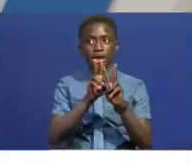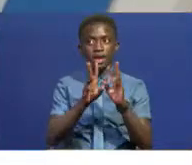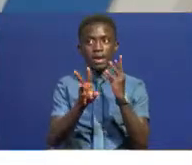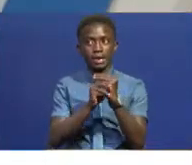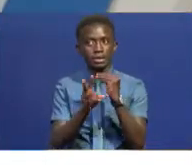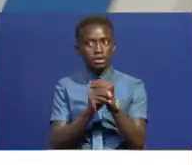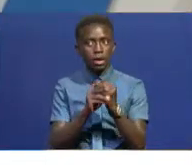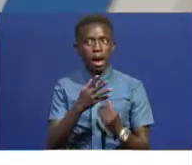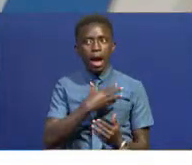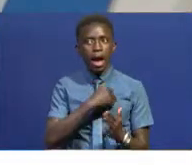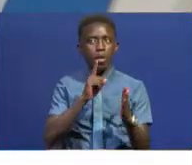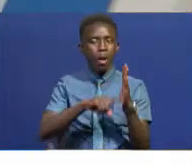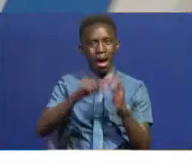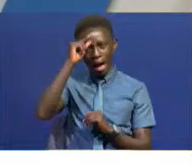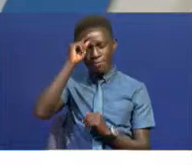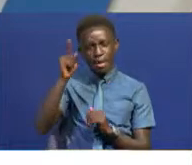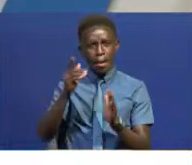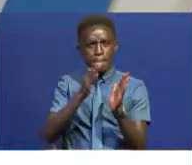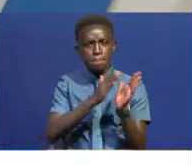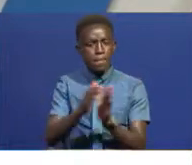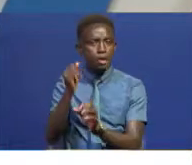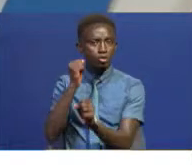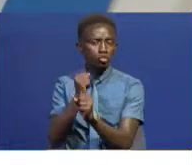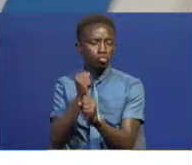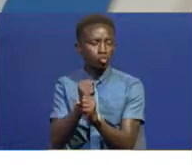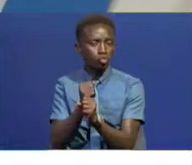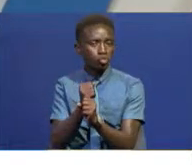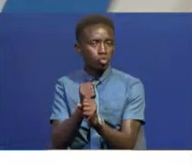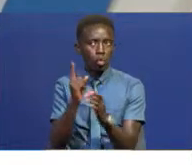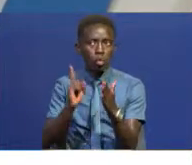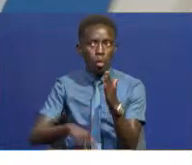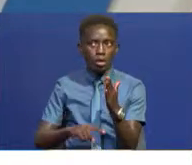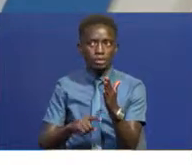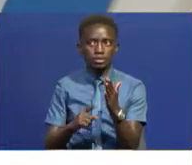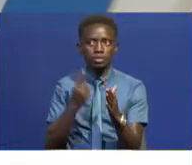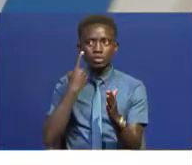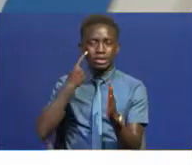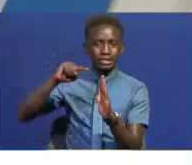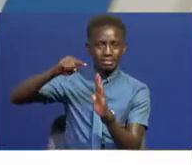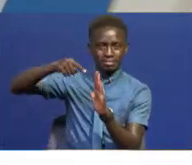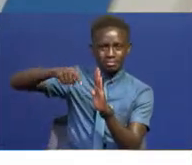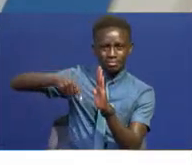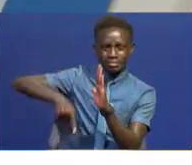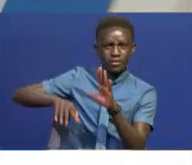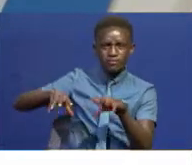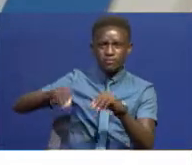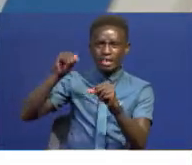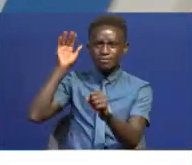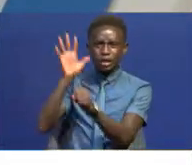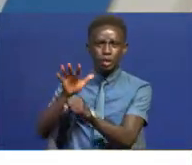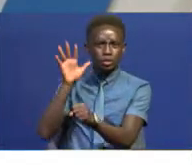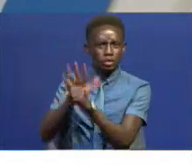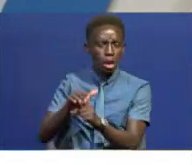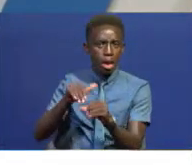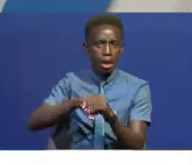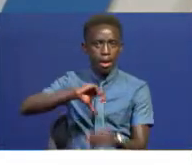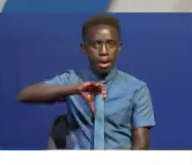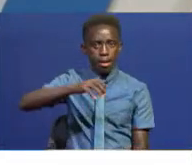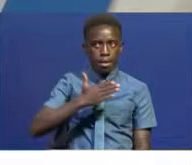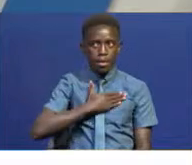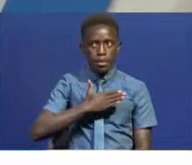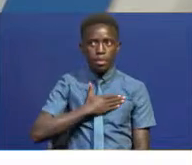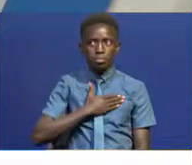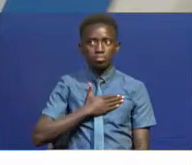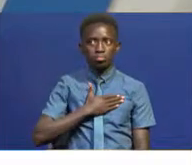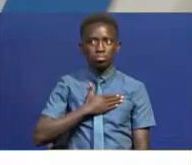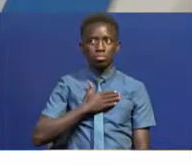do in matters of the minerals that are found in abundance in our counties. And I was given a